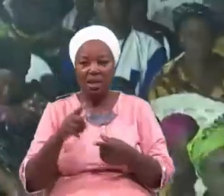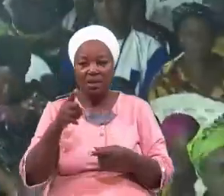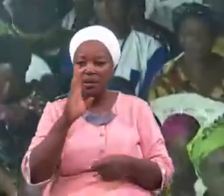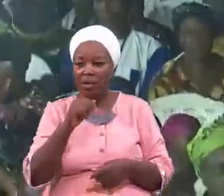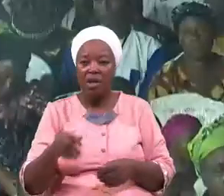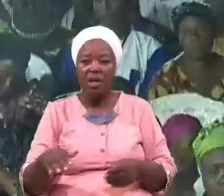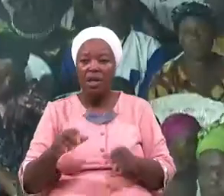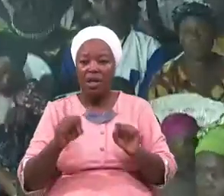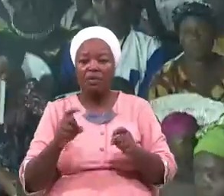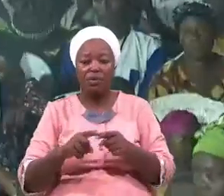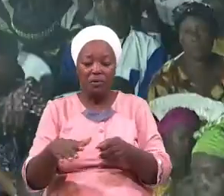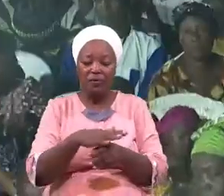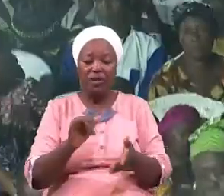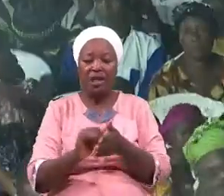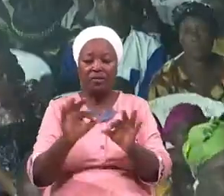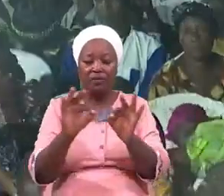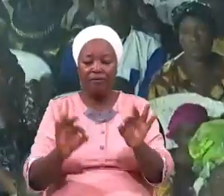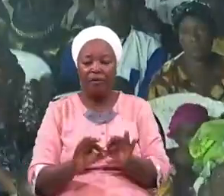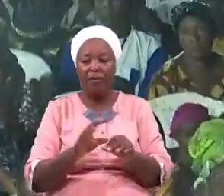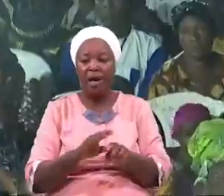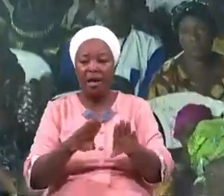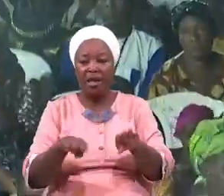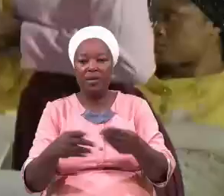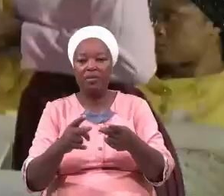form and return to us at